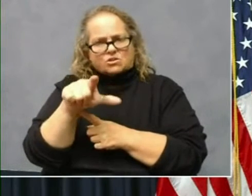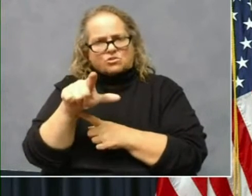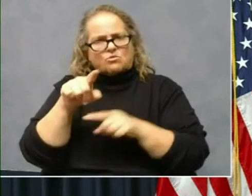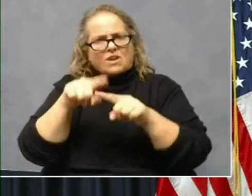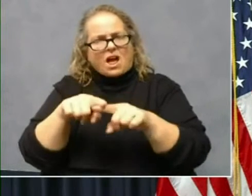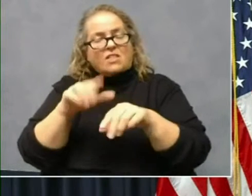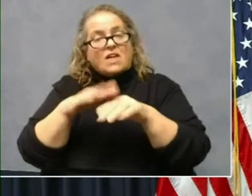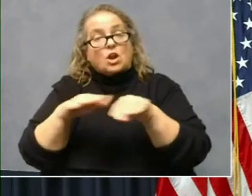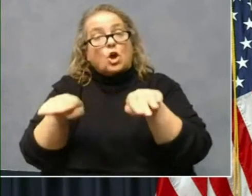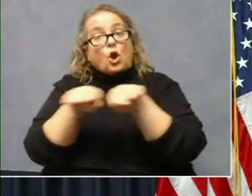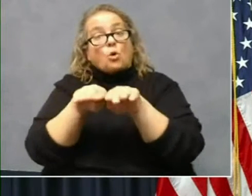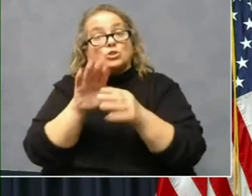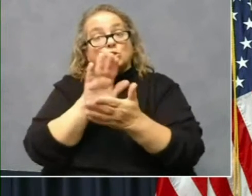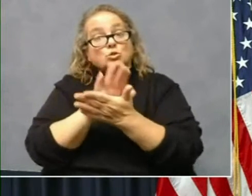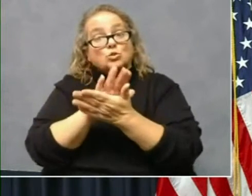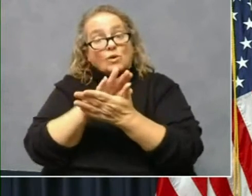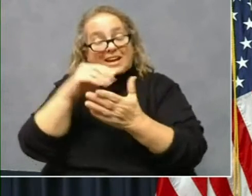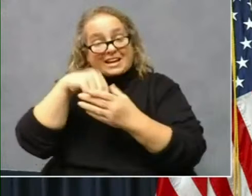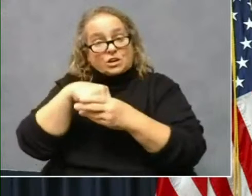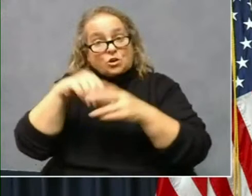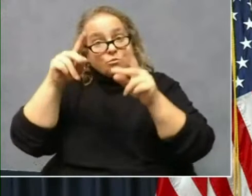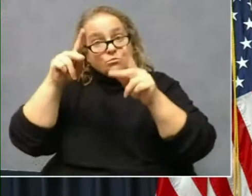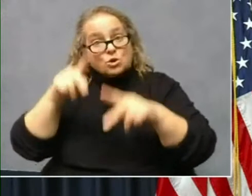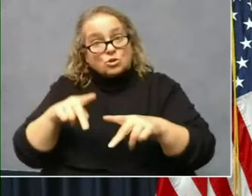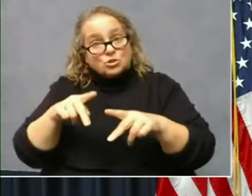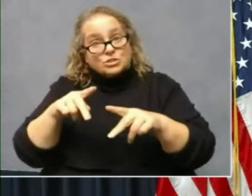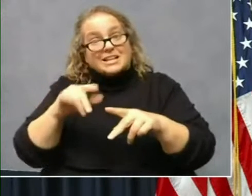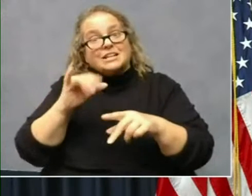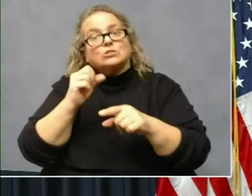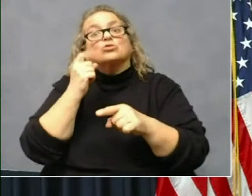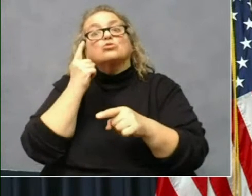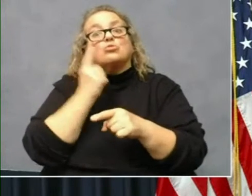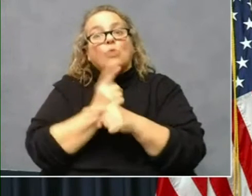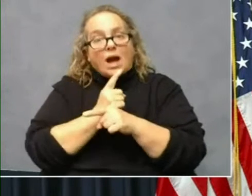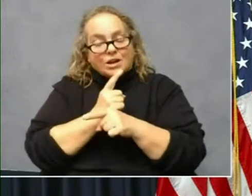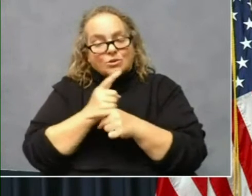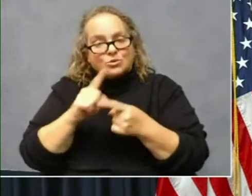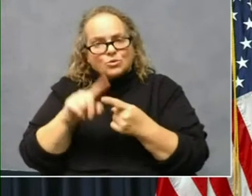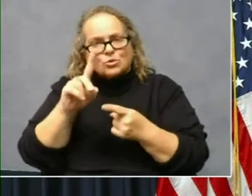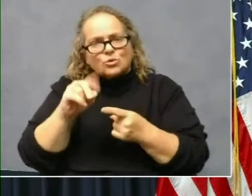instruction is right to do, whereas you can keep other